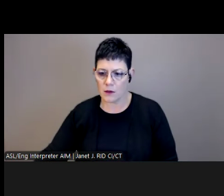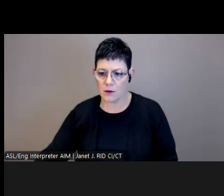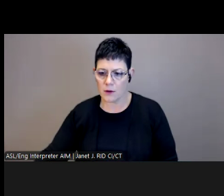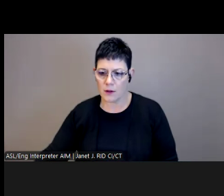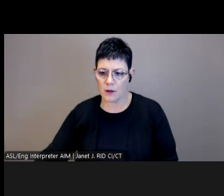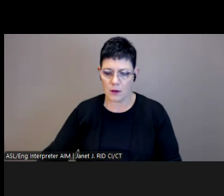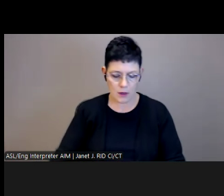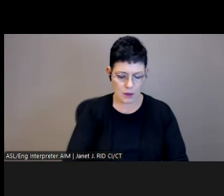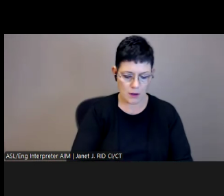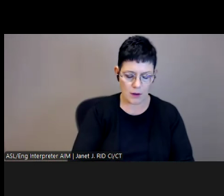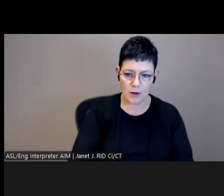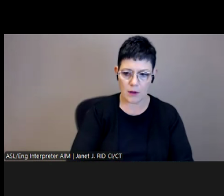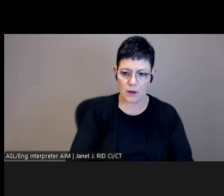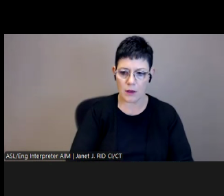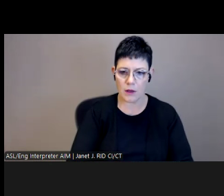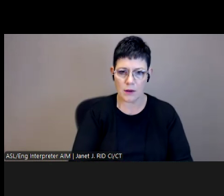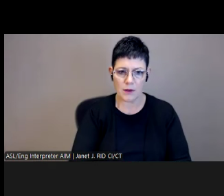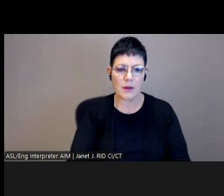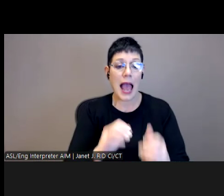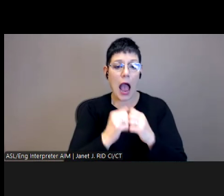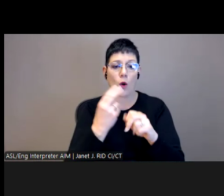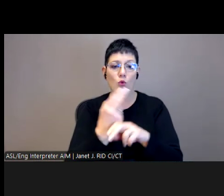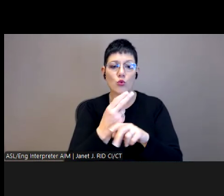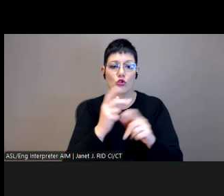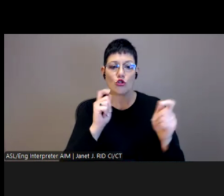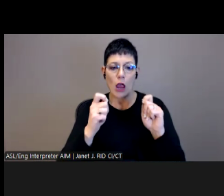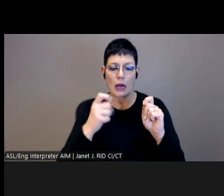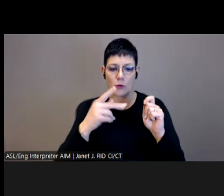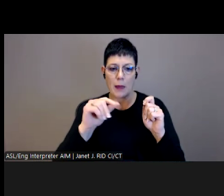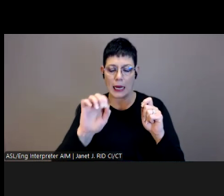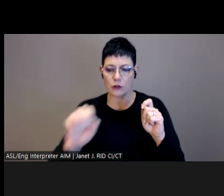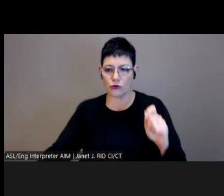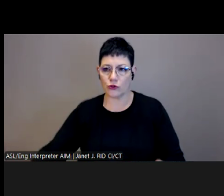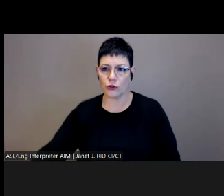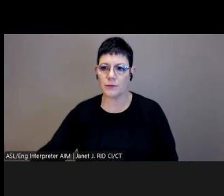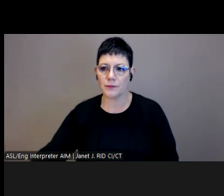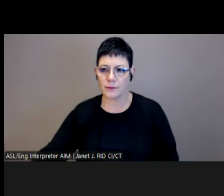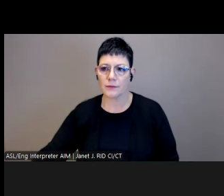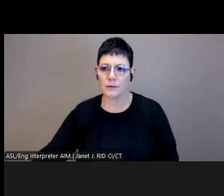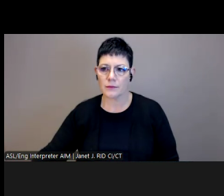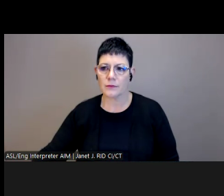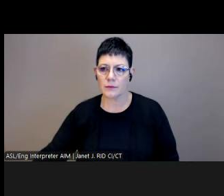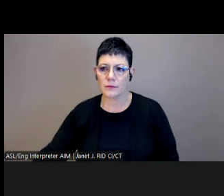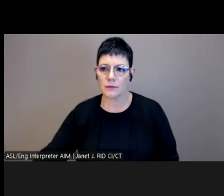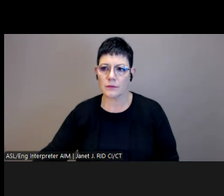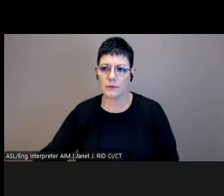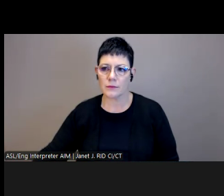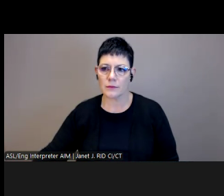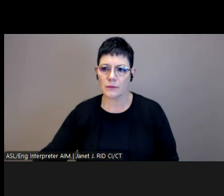the change package with your team. The best way to use the change package is to walk through the chapters in order, starting with reflection and